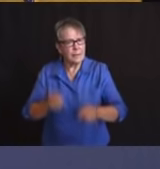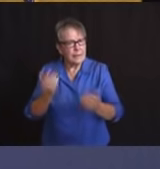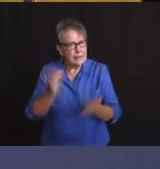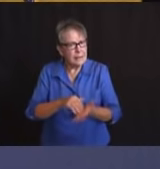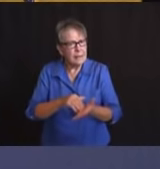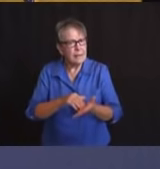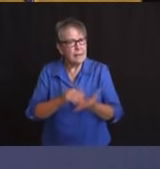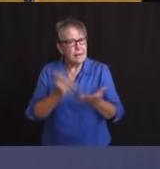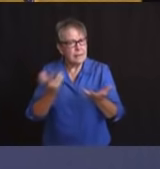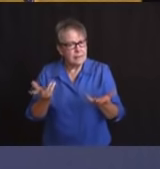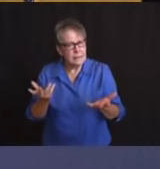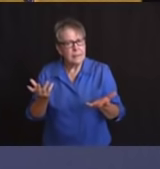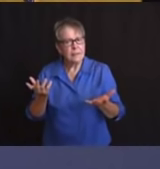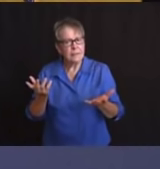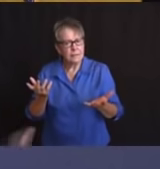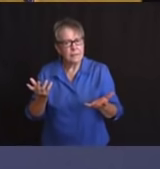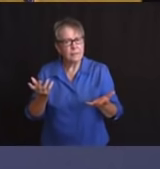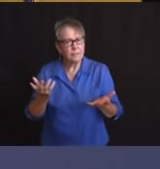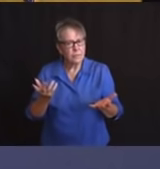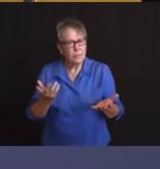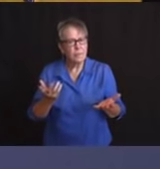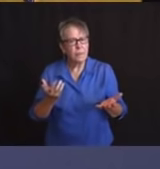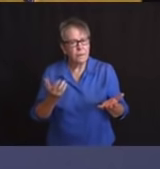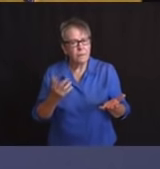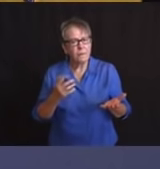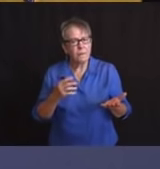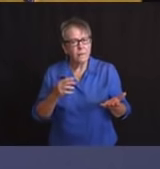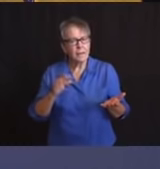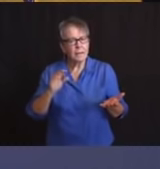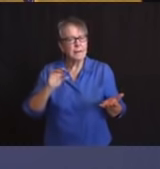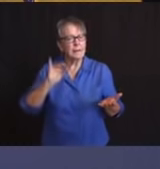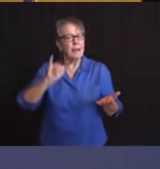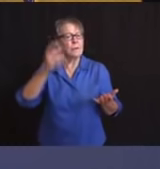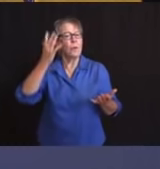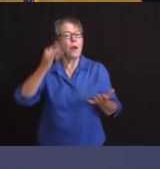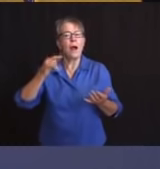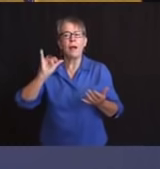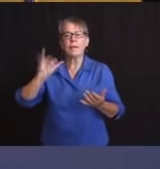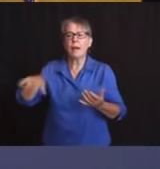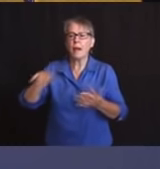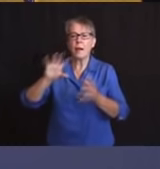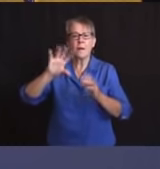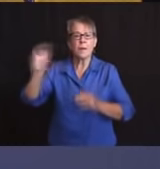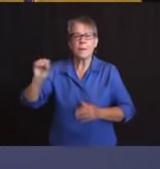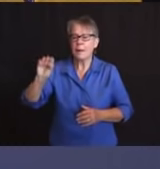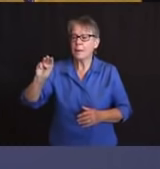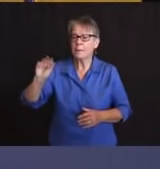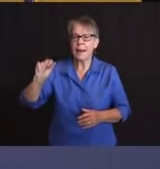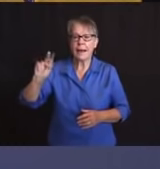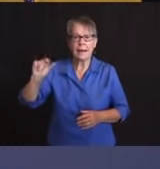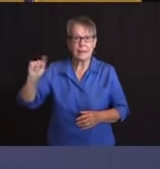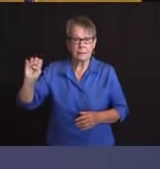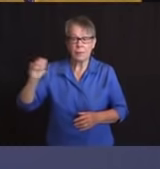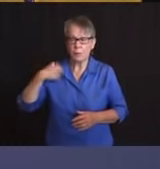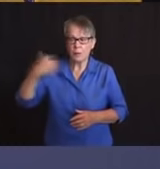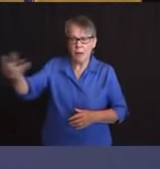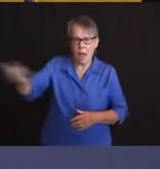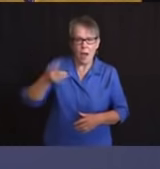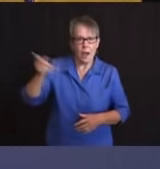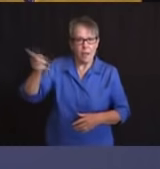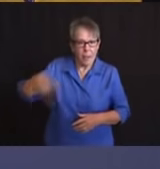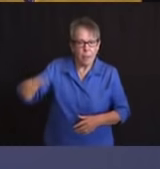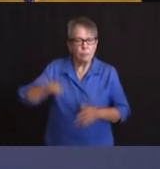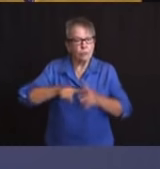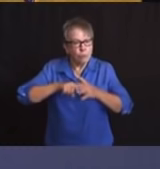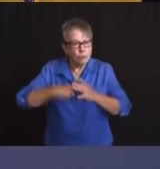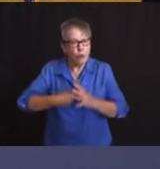Manat study have been forwarded and will be signed. It informs an enormous amount of